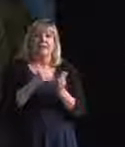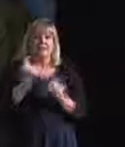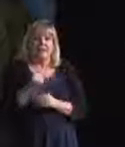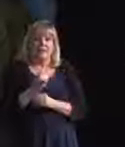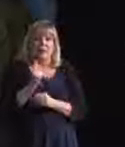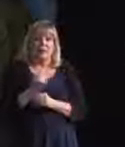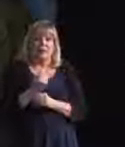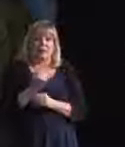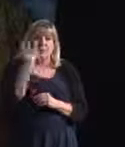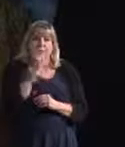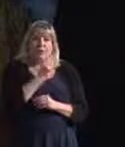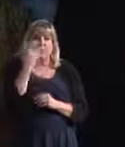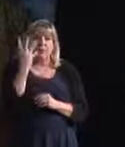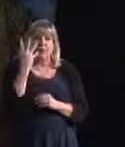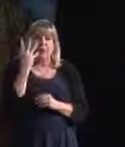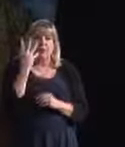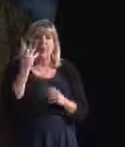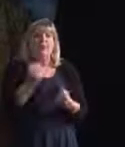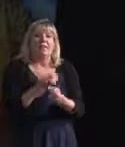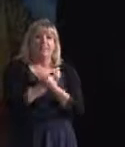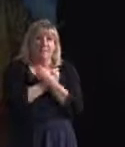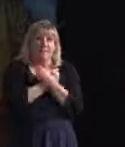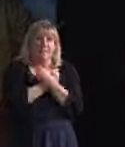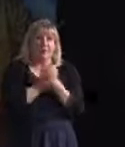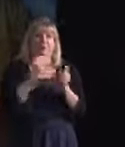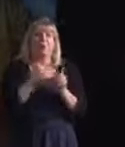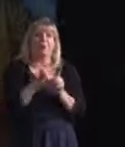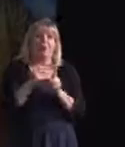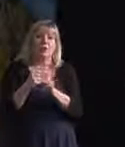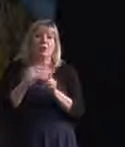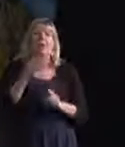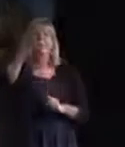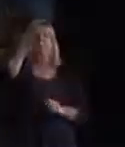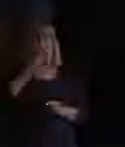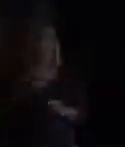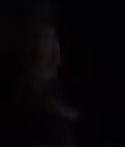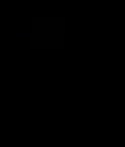beautiful, and loving words of God.